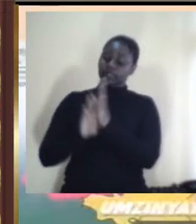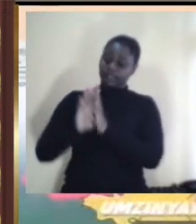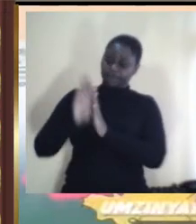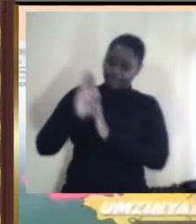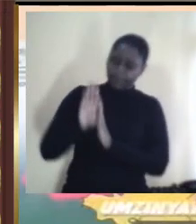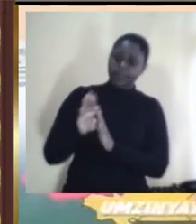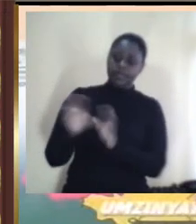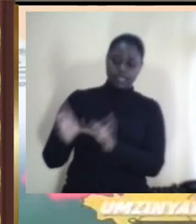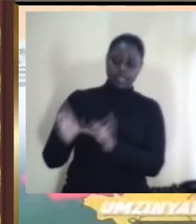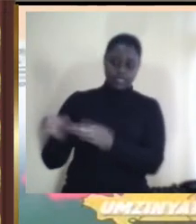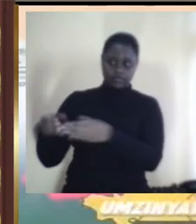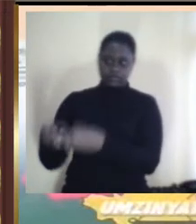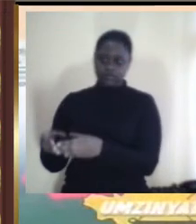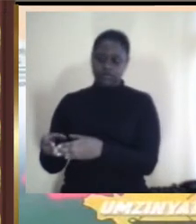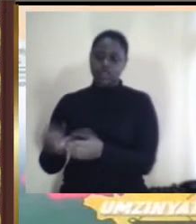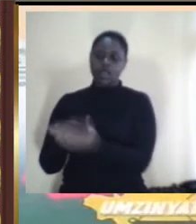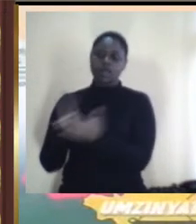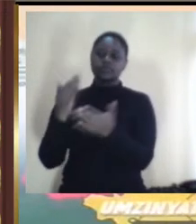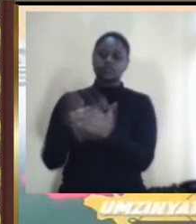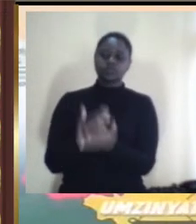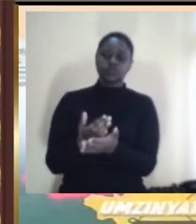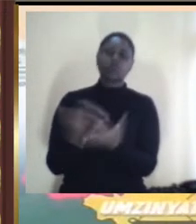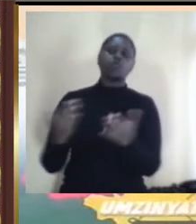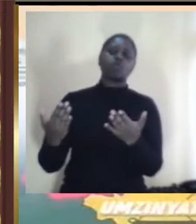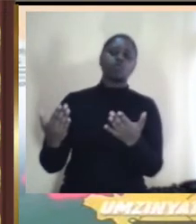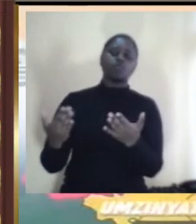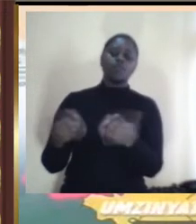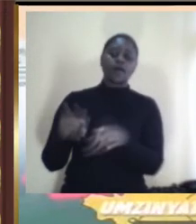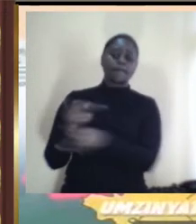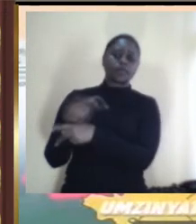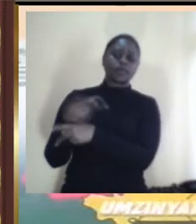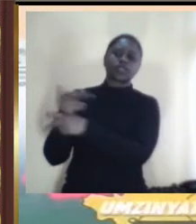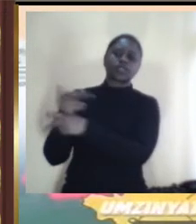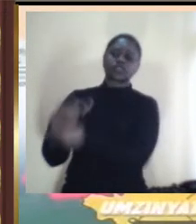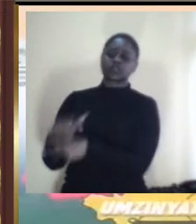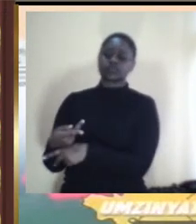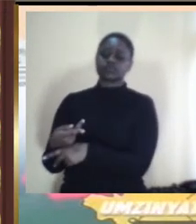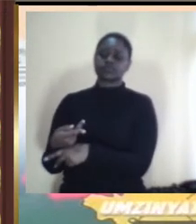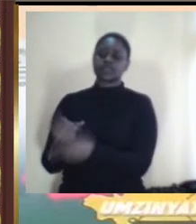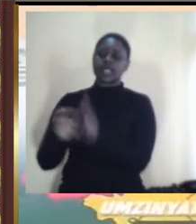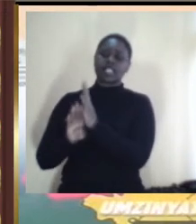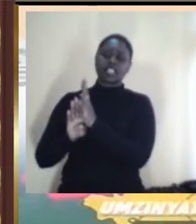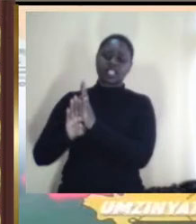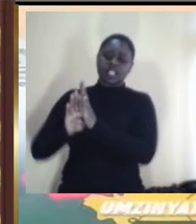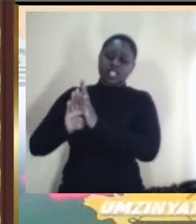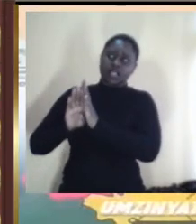the sector and ensures seamless production and